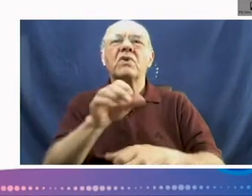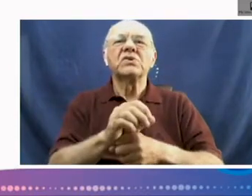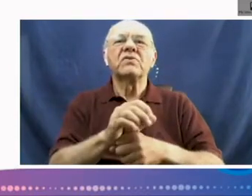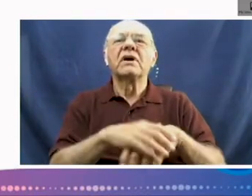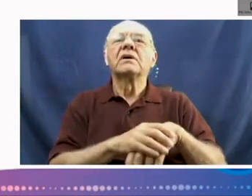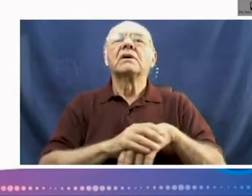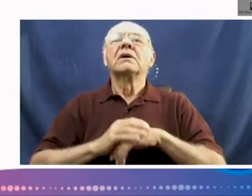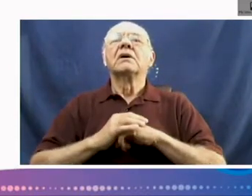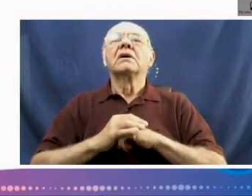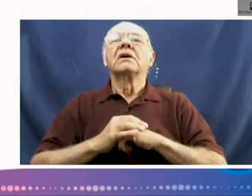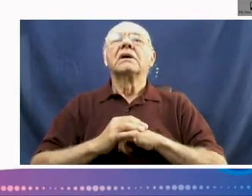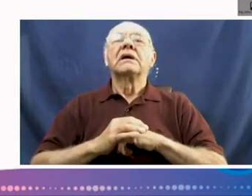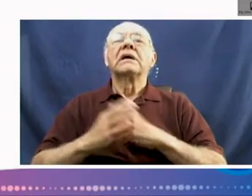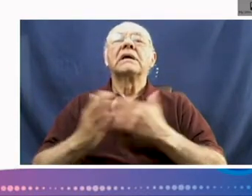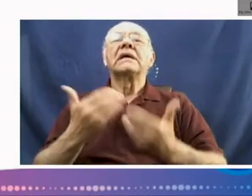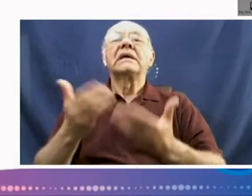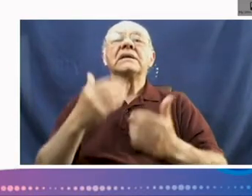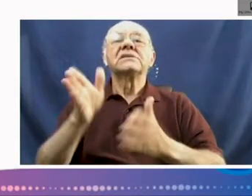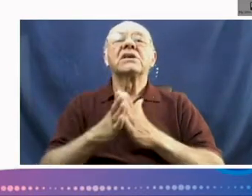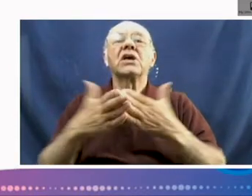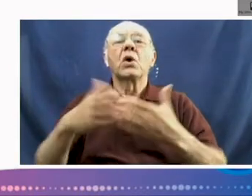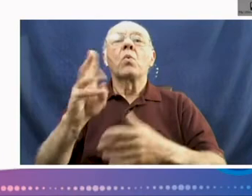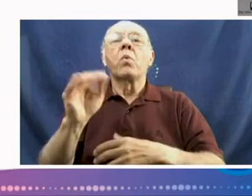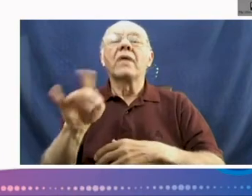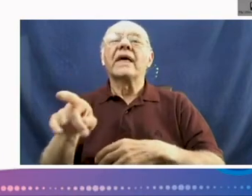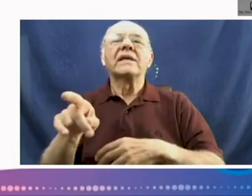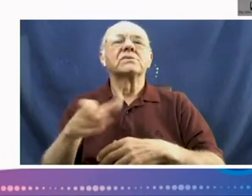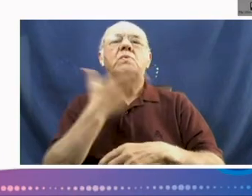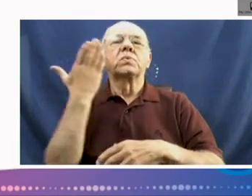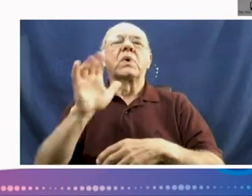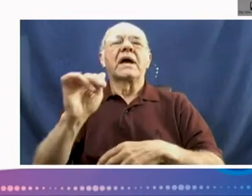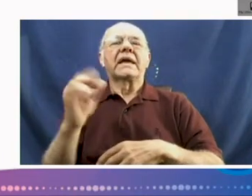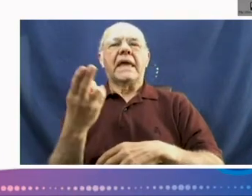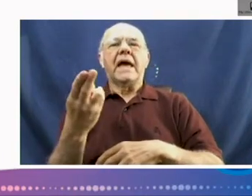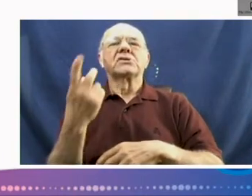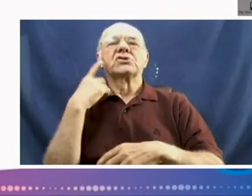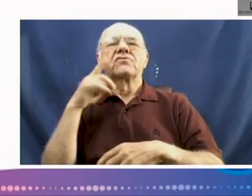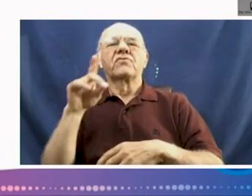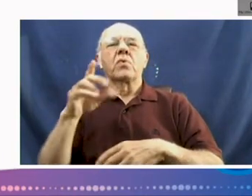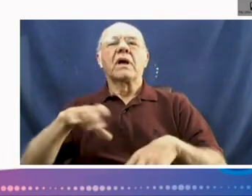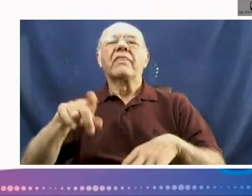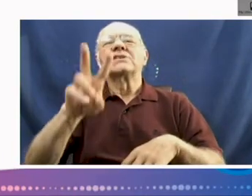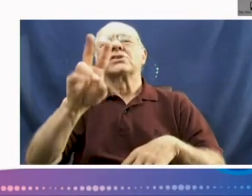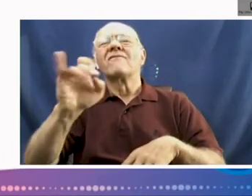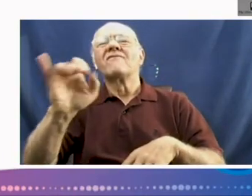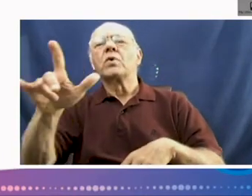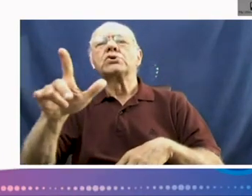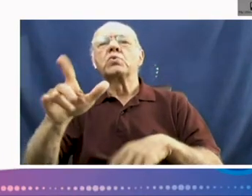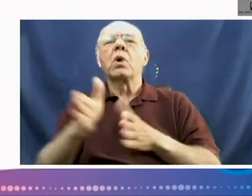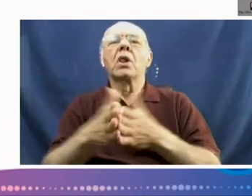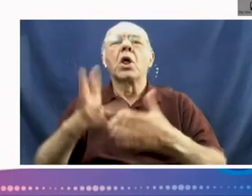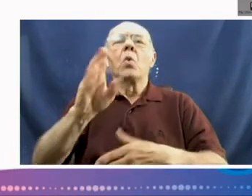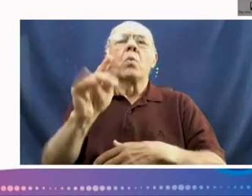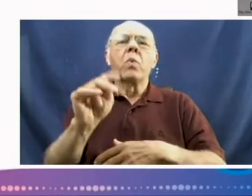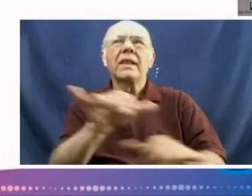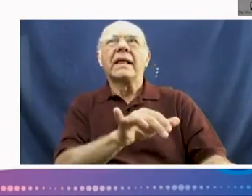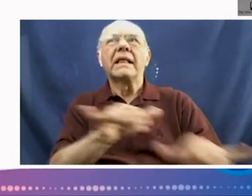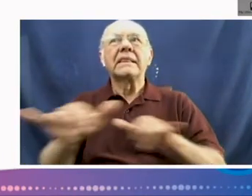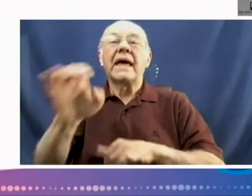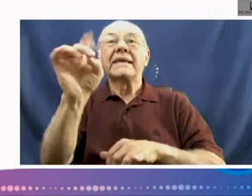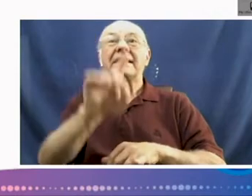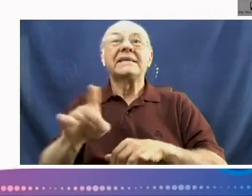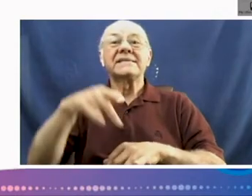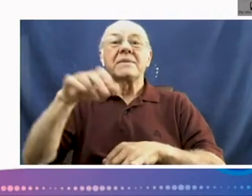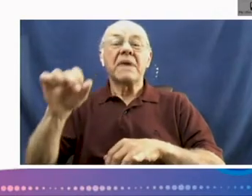Easy Wallet. It's a cashless payment option for accessing customers. It's a virtual wallet system, much like Easy Pass. Customers